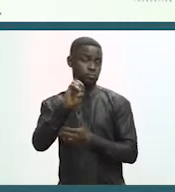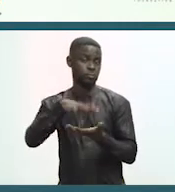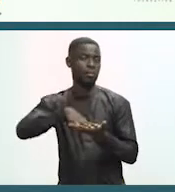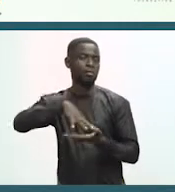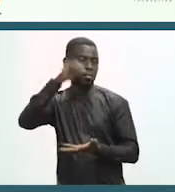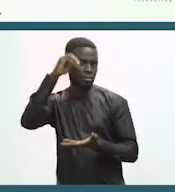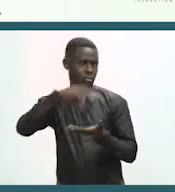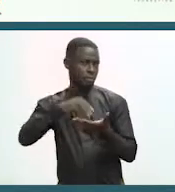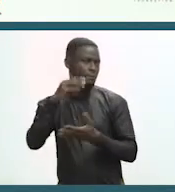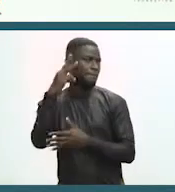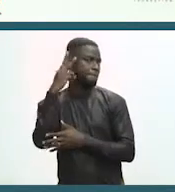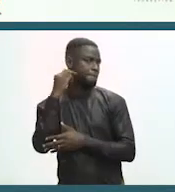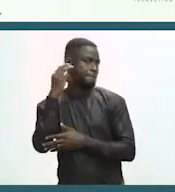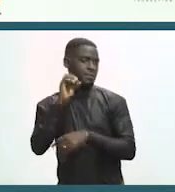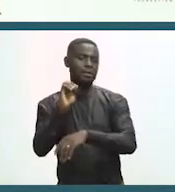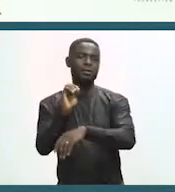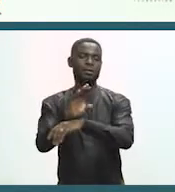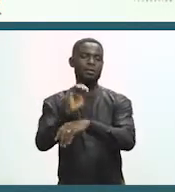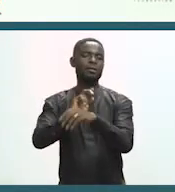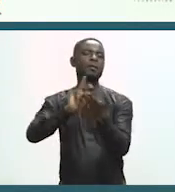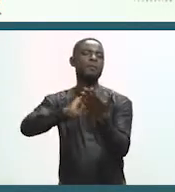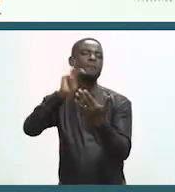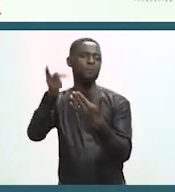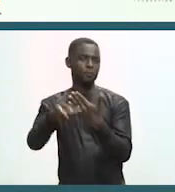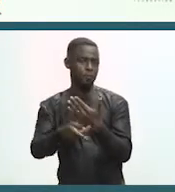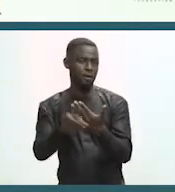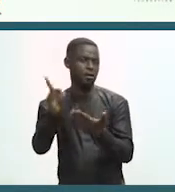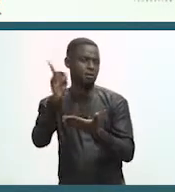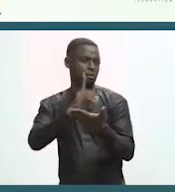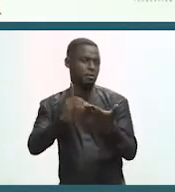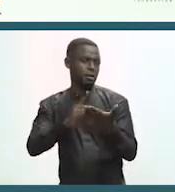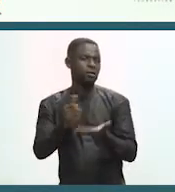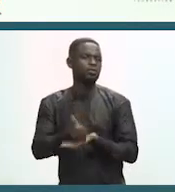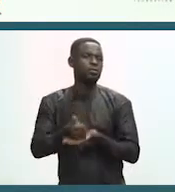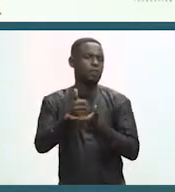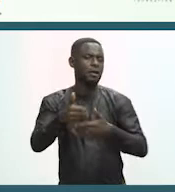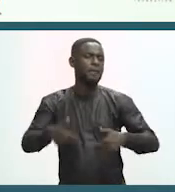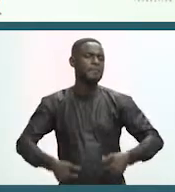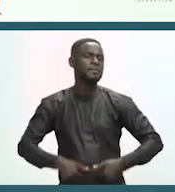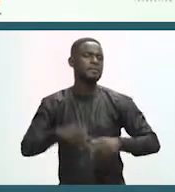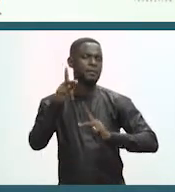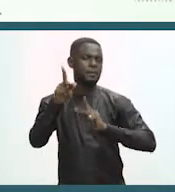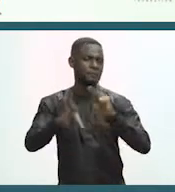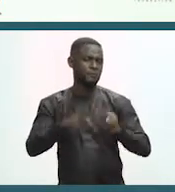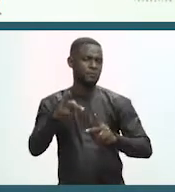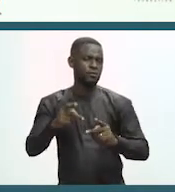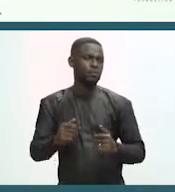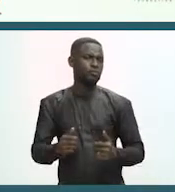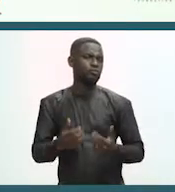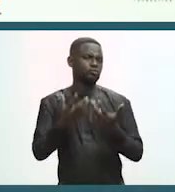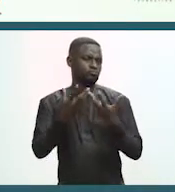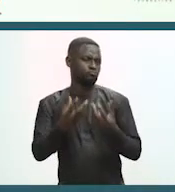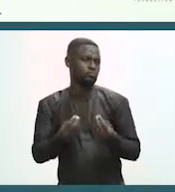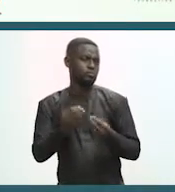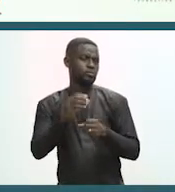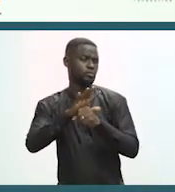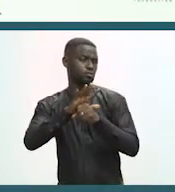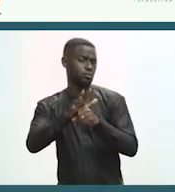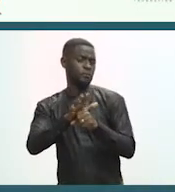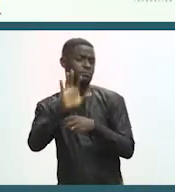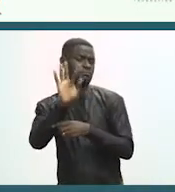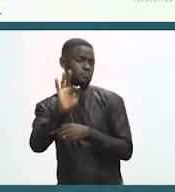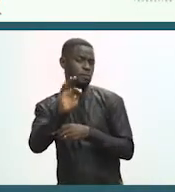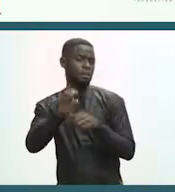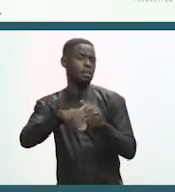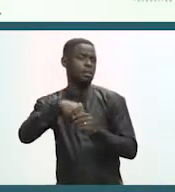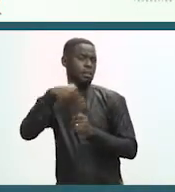learning, mentoring, and counseling program designed to help young people to cope with COVID-19 and come